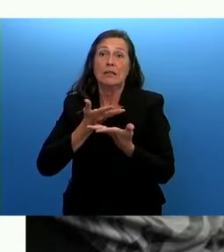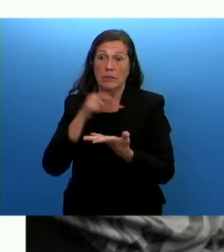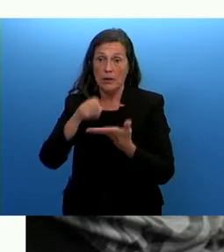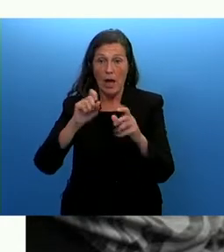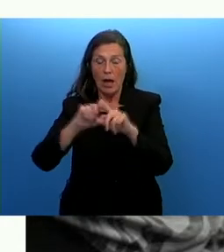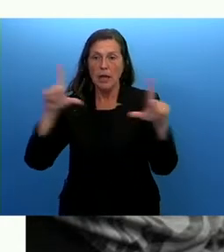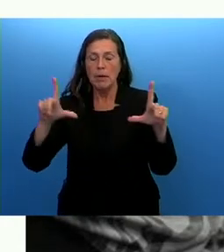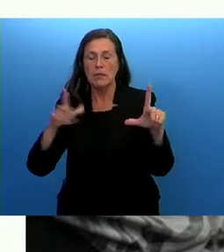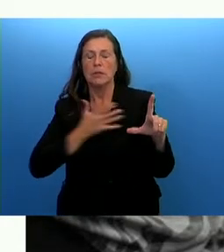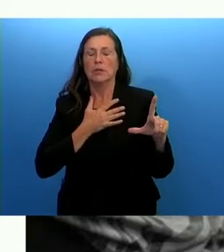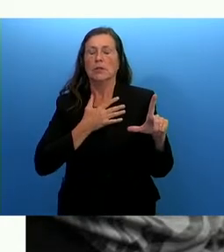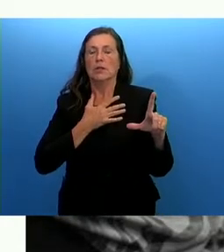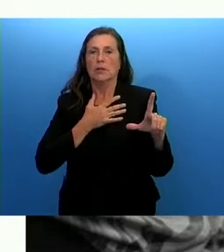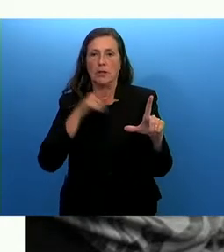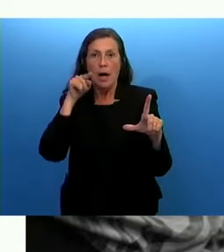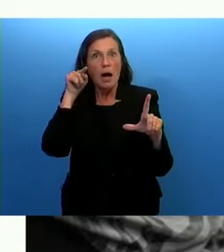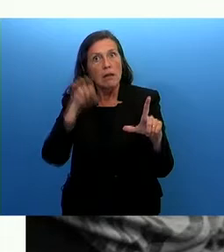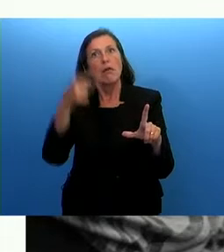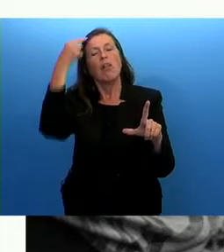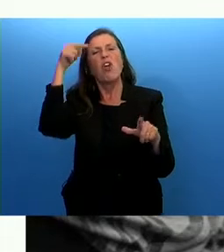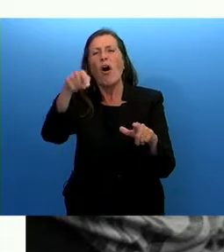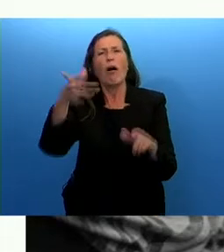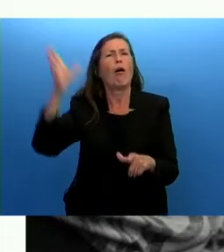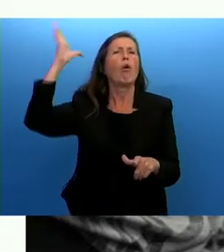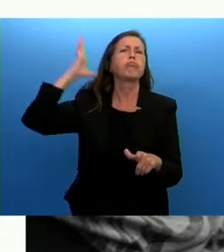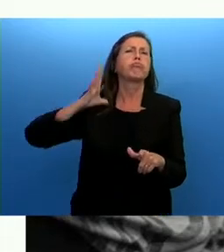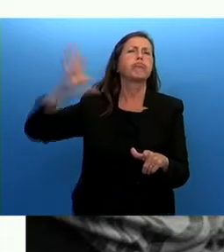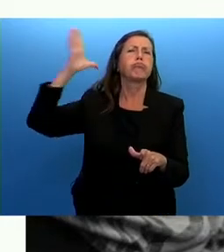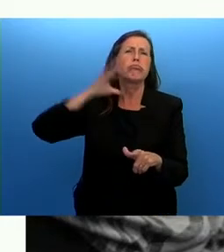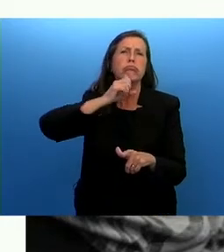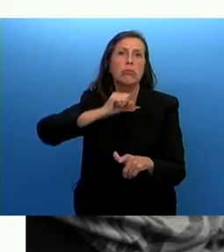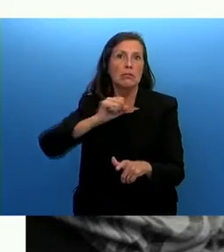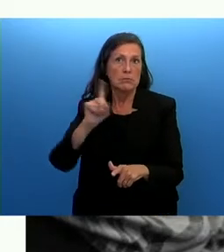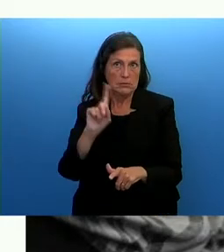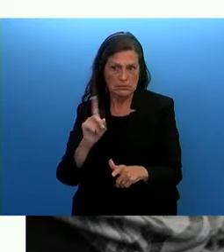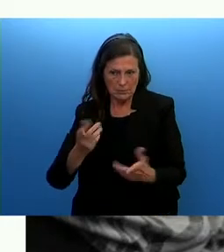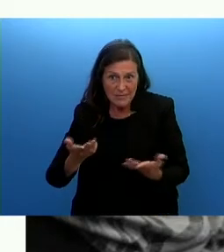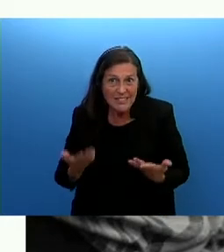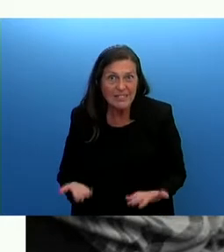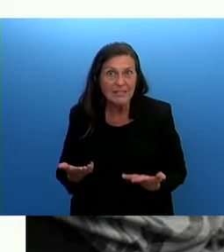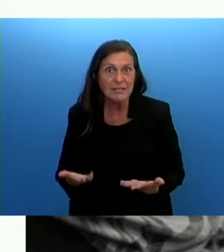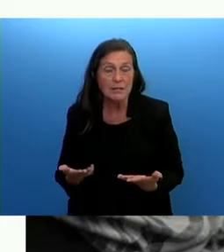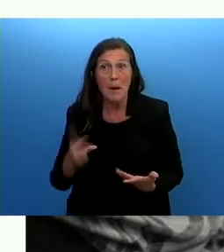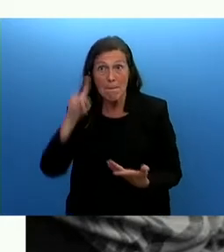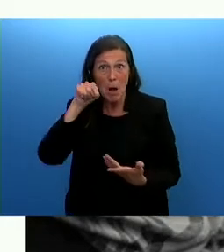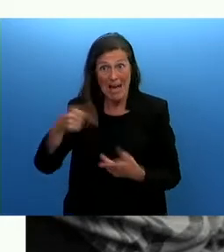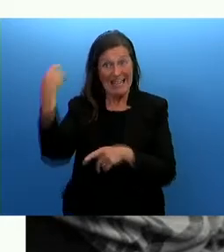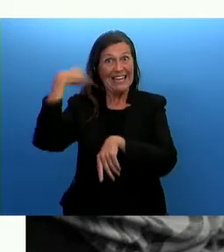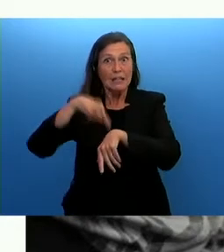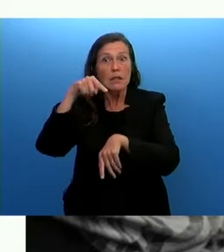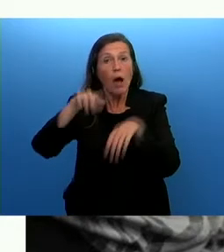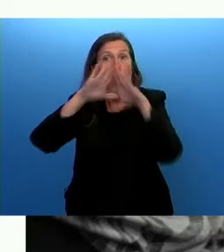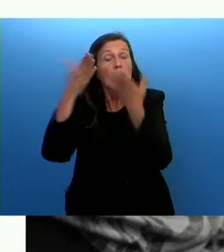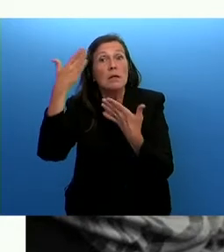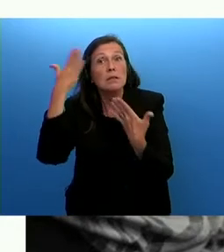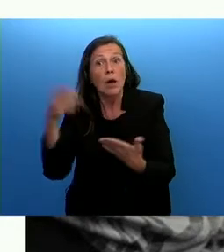everyone thought might be part of the past century and would never be repeated again. But what the world didn't know at that time is that